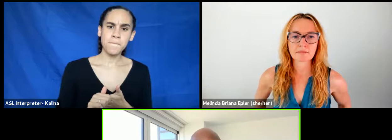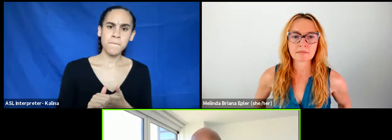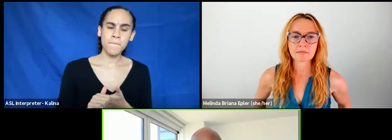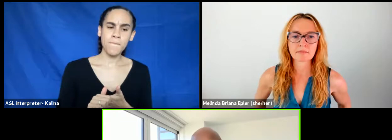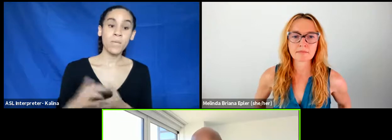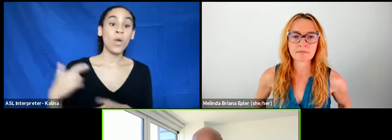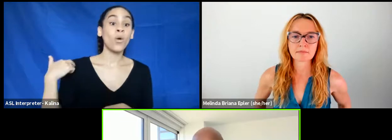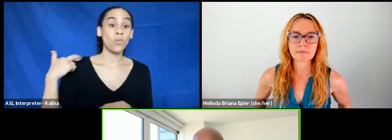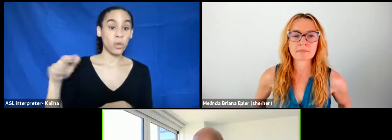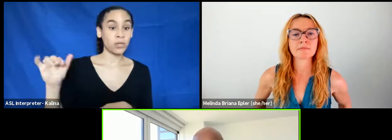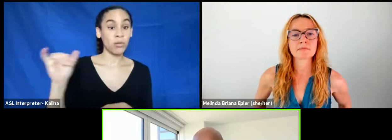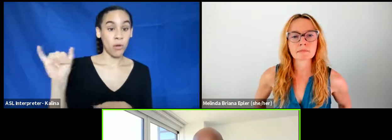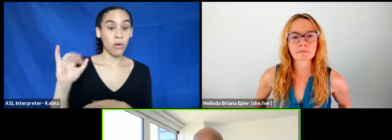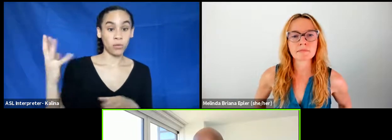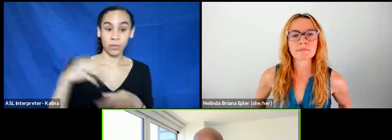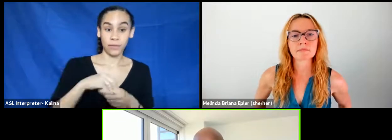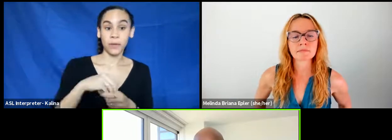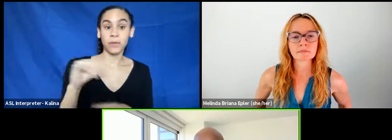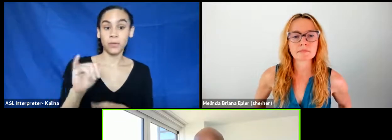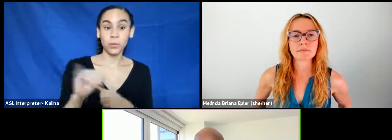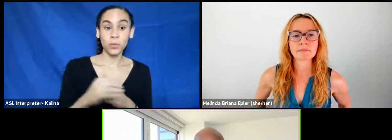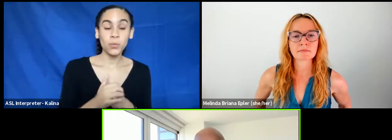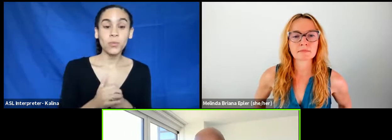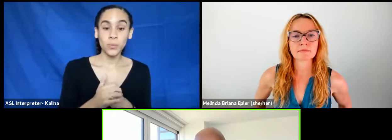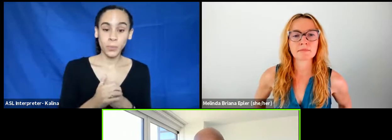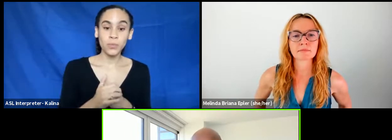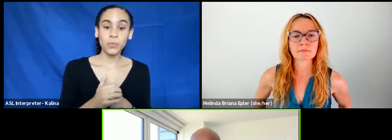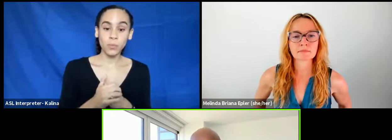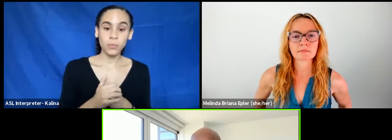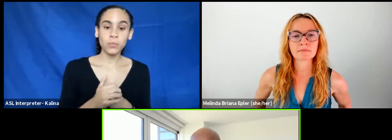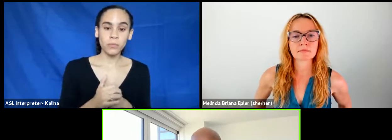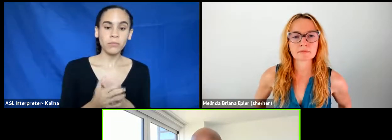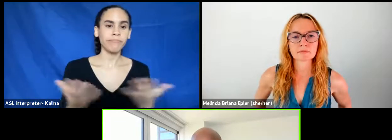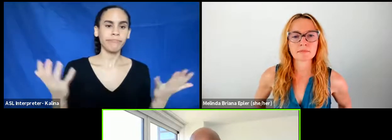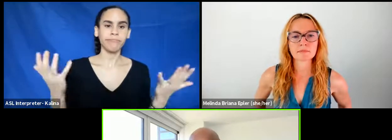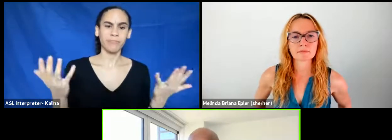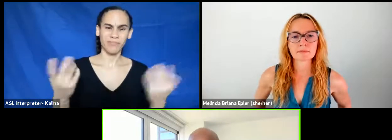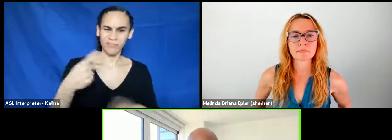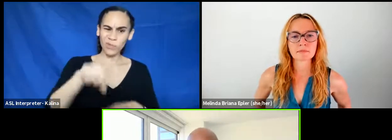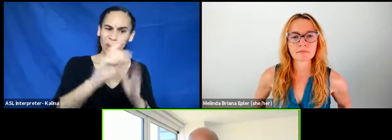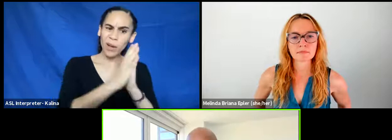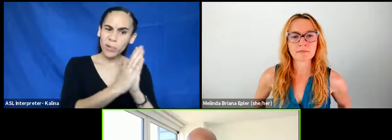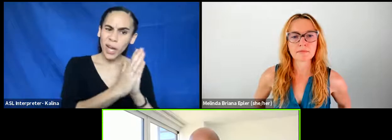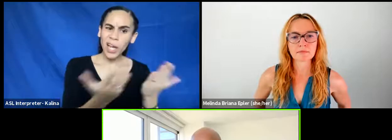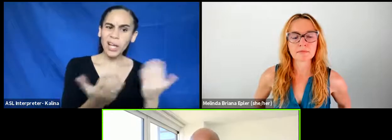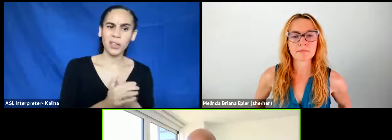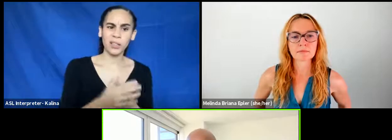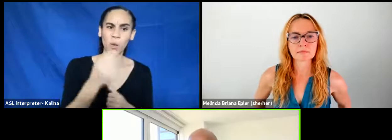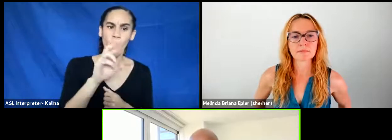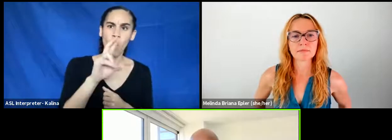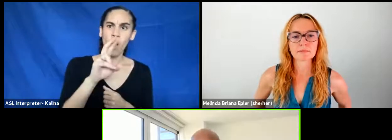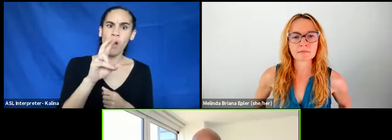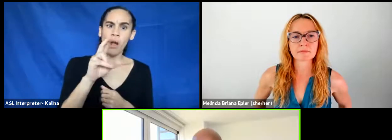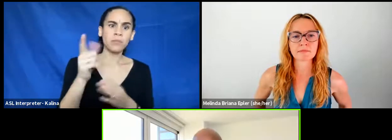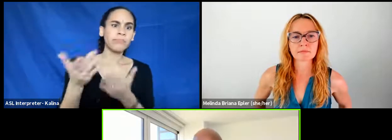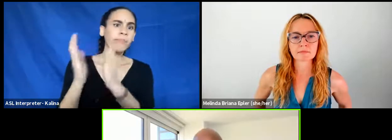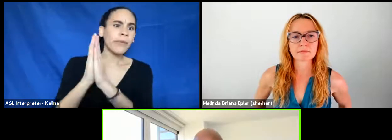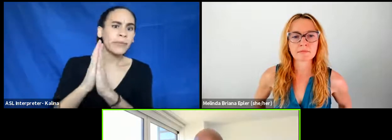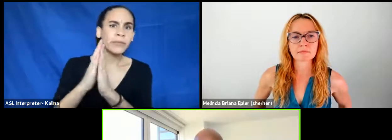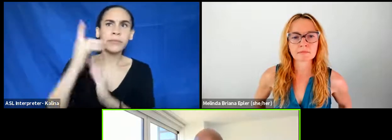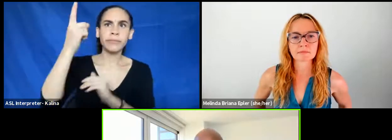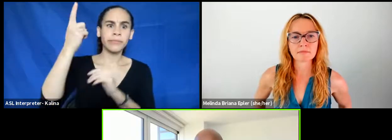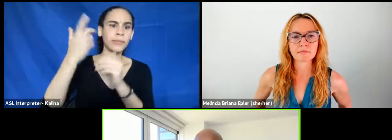religion plays a role in it also. It's like, well, just go pray about it or seek a higher power or things like that.